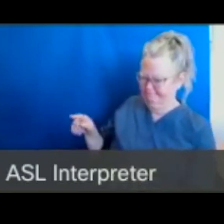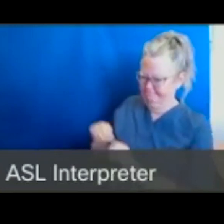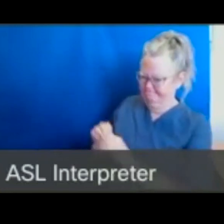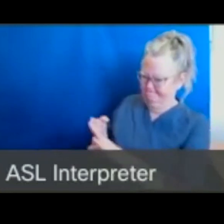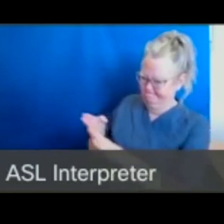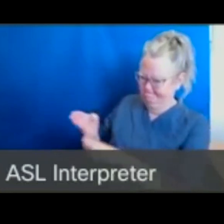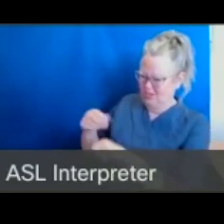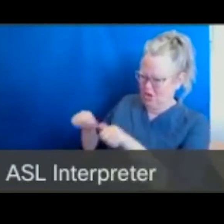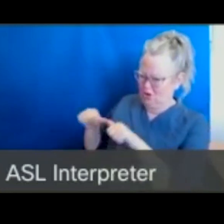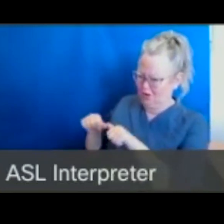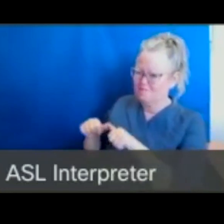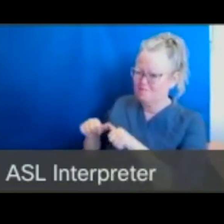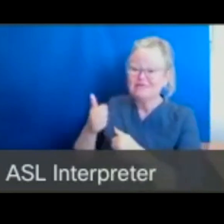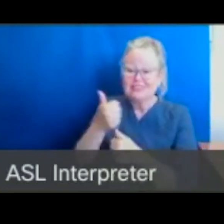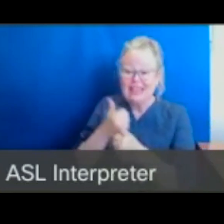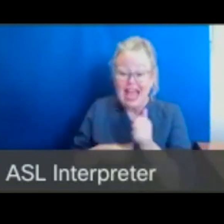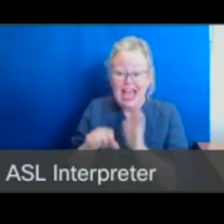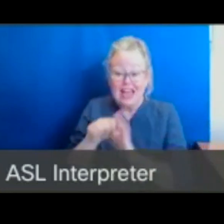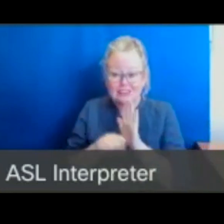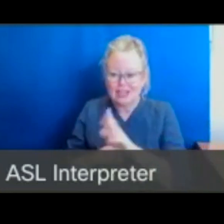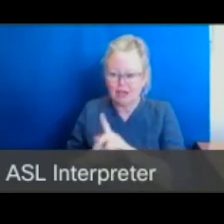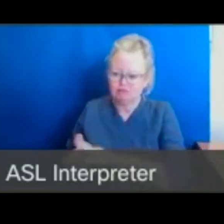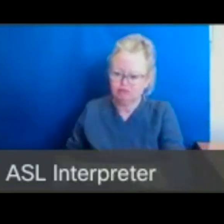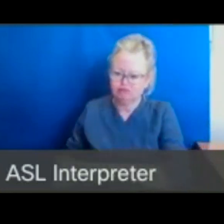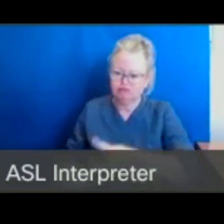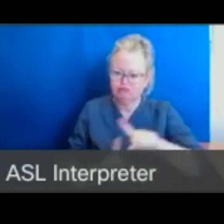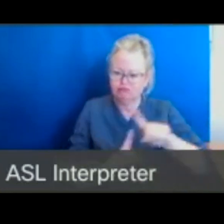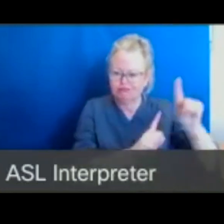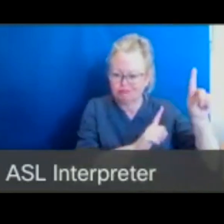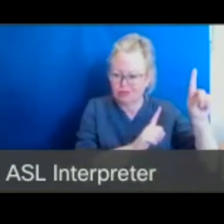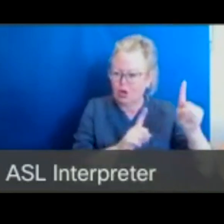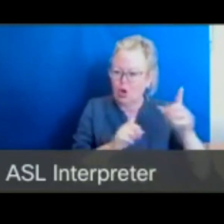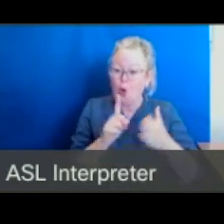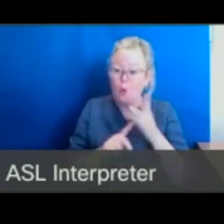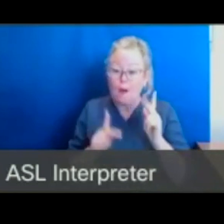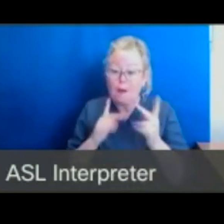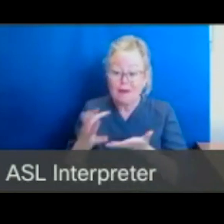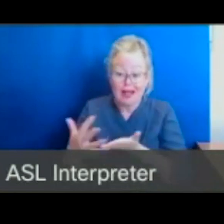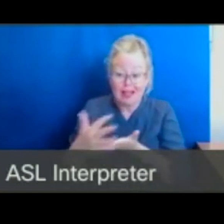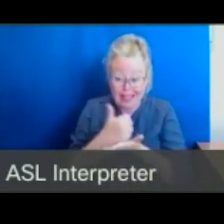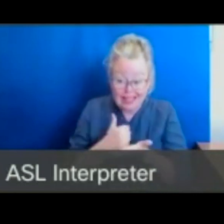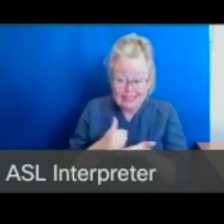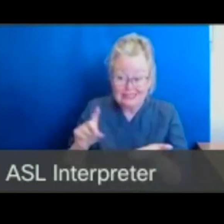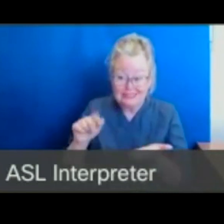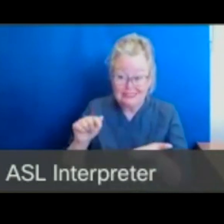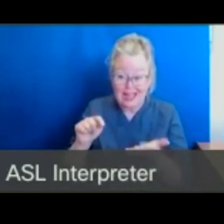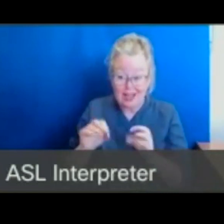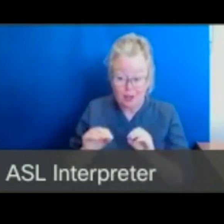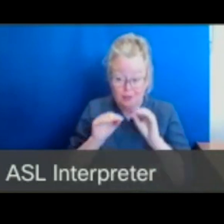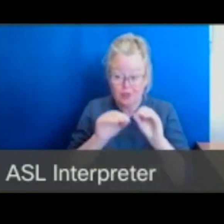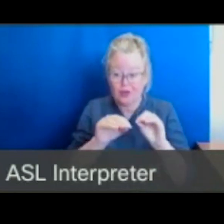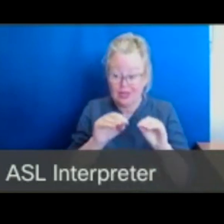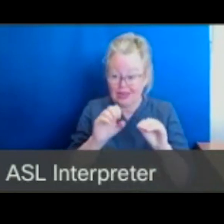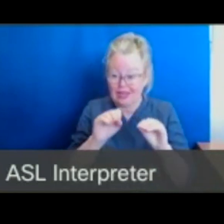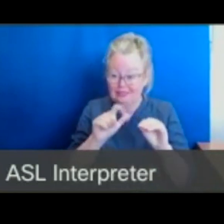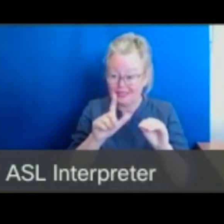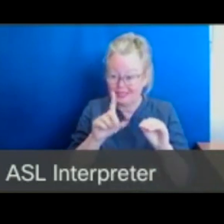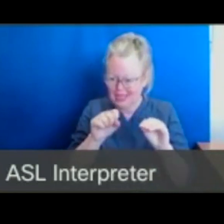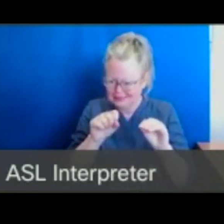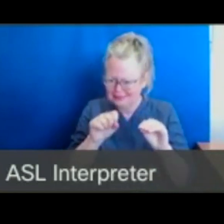variation across the states in terms of what's included in the SLDS, and NCES has